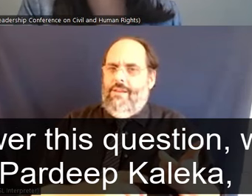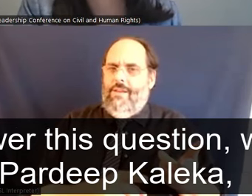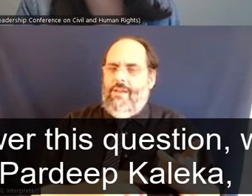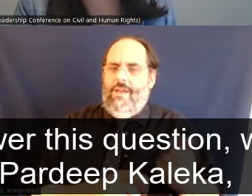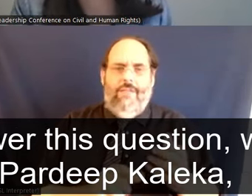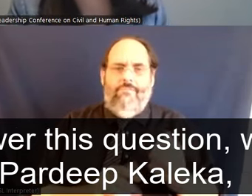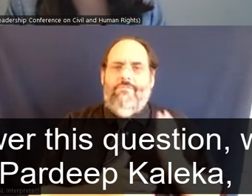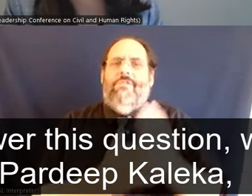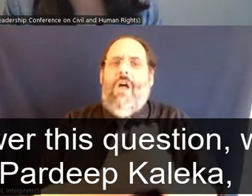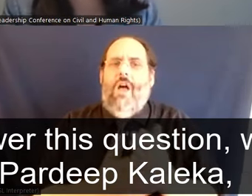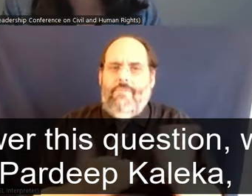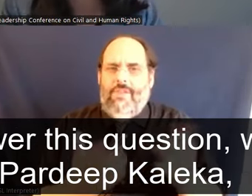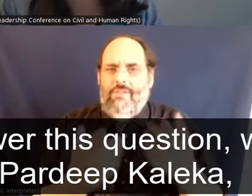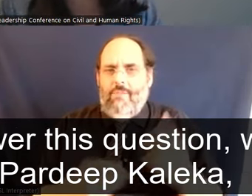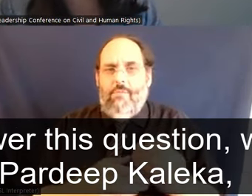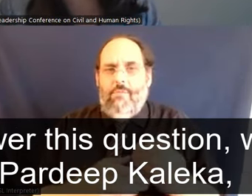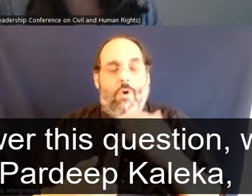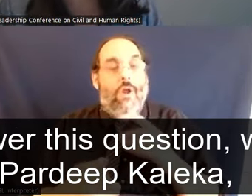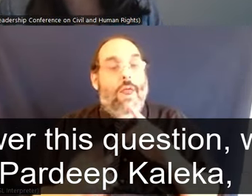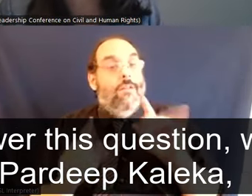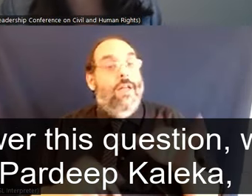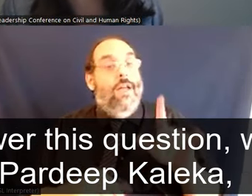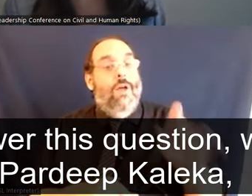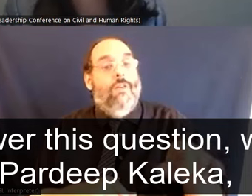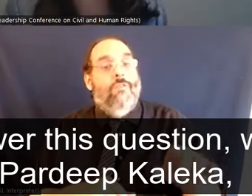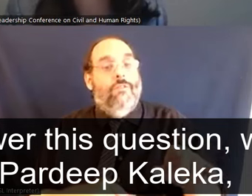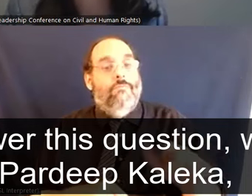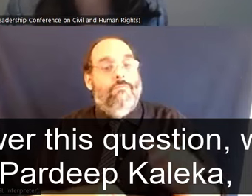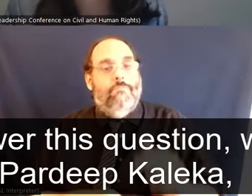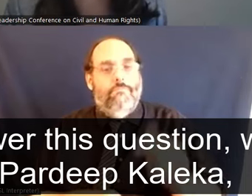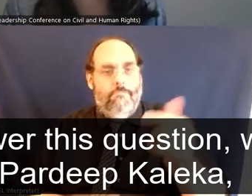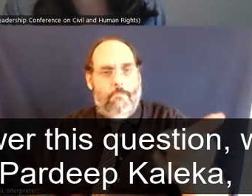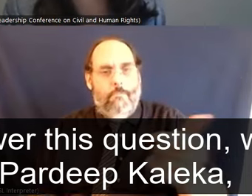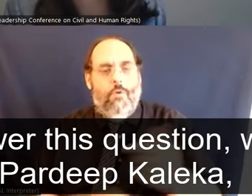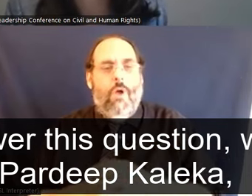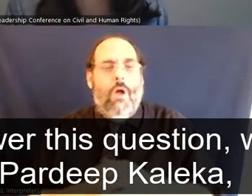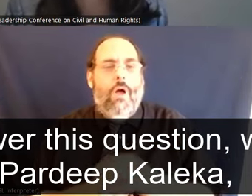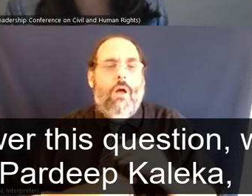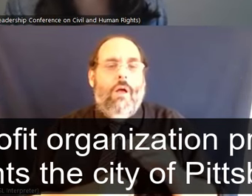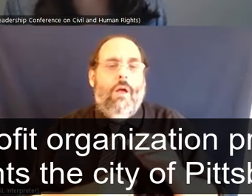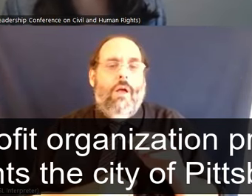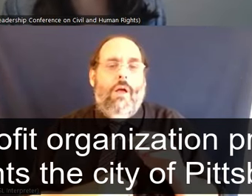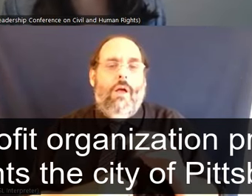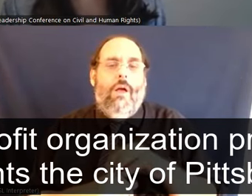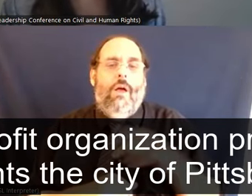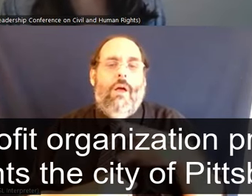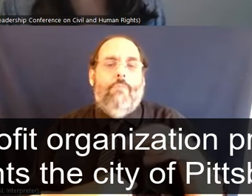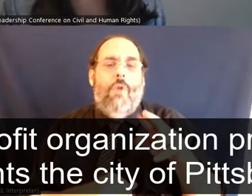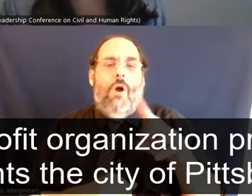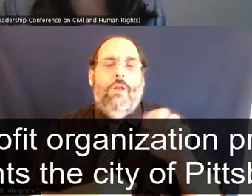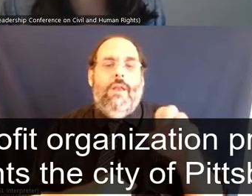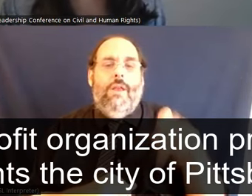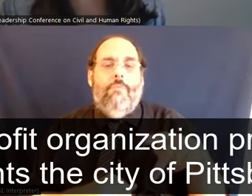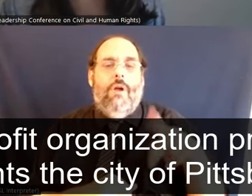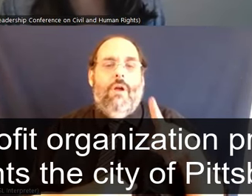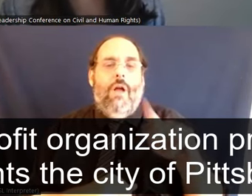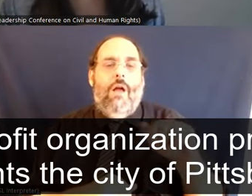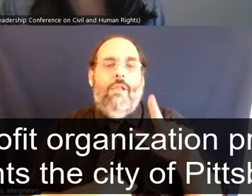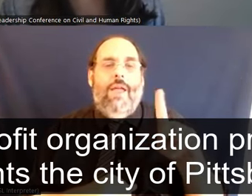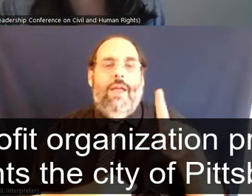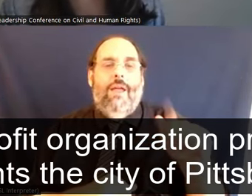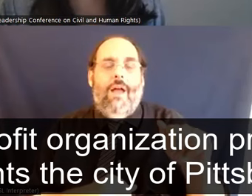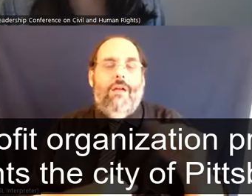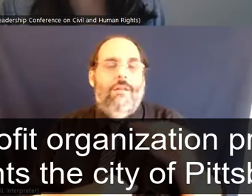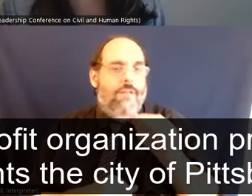prevention efforts? And to answer this question, we're going to turn now to Pardeep Kaleka, whose nonprofit organization produced